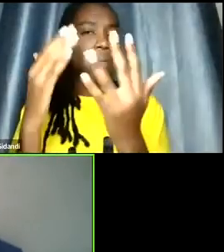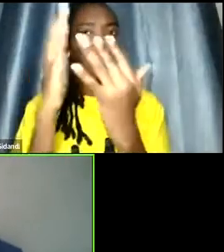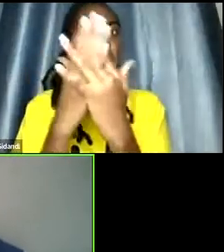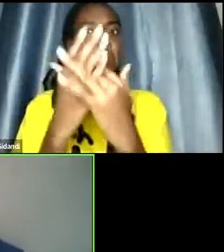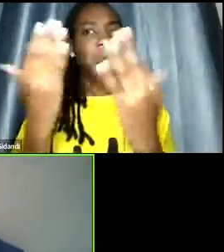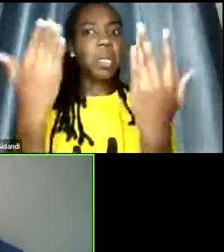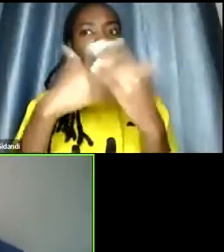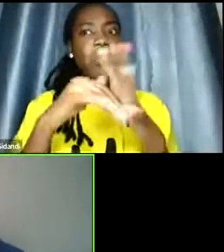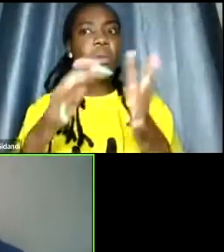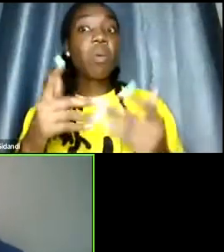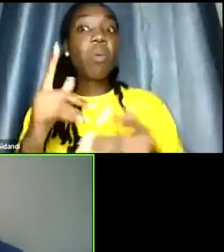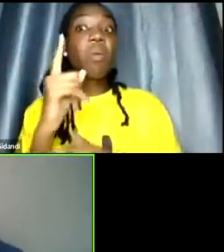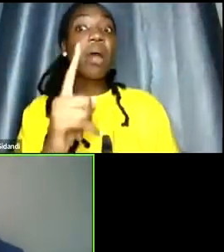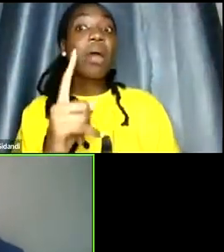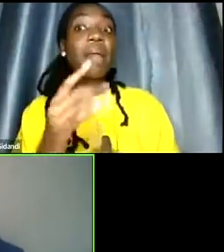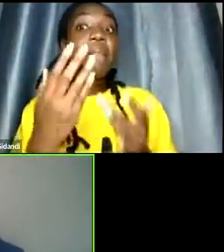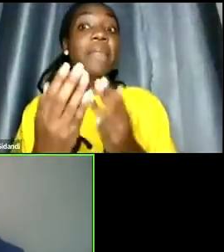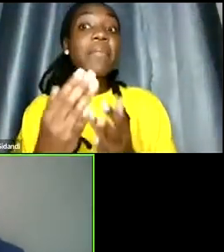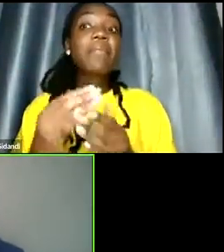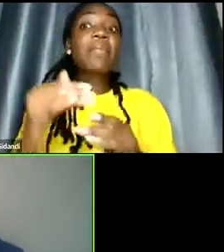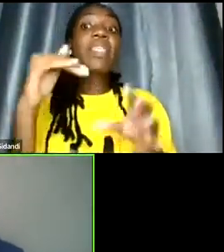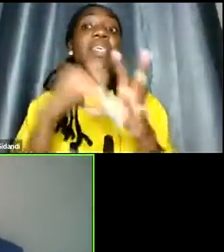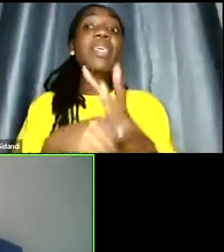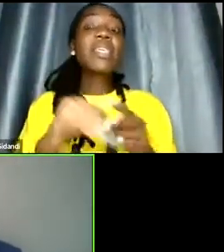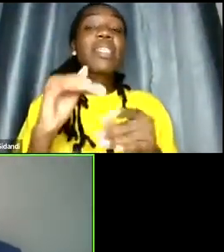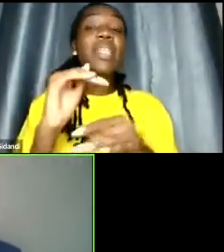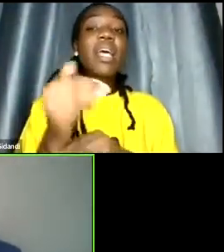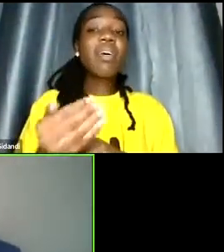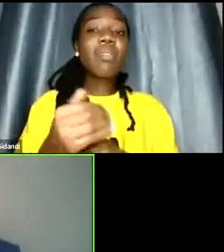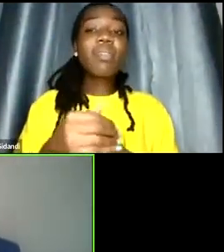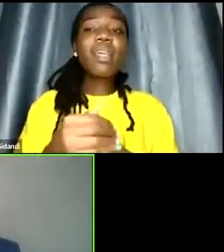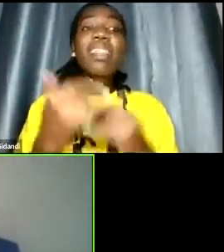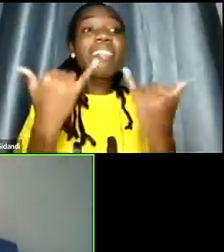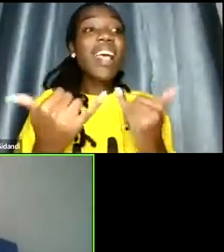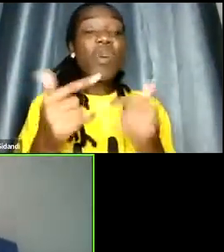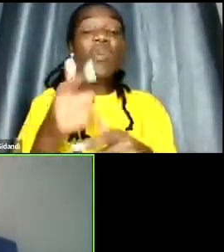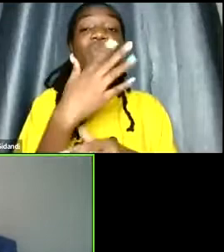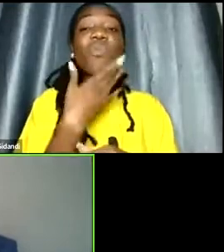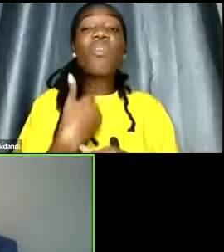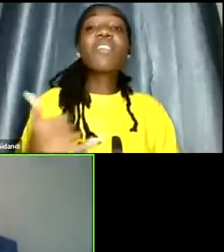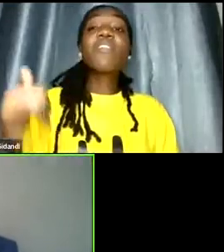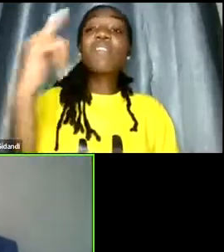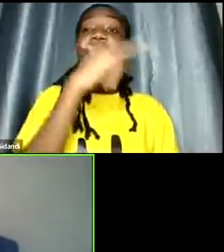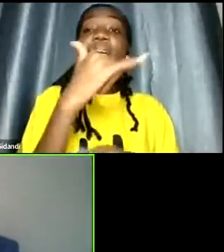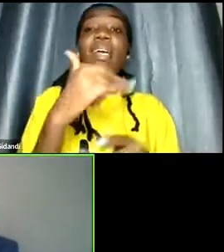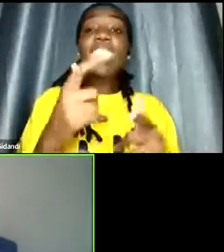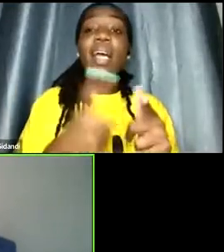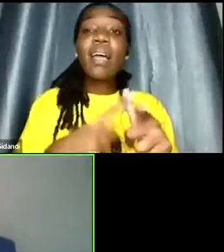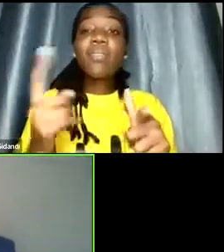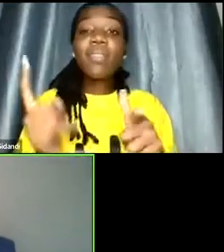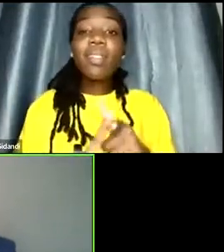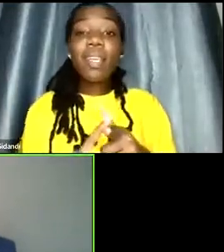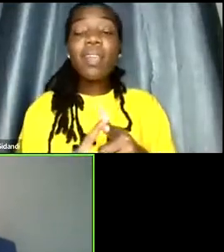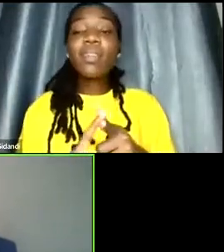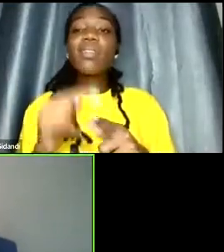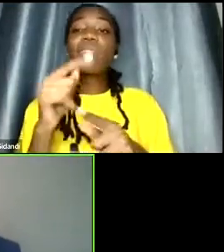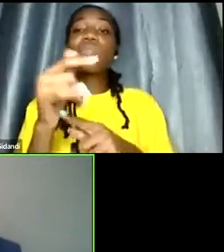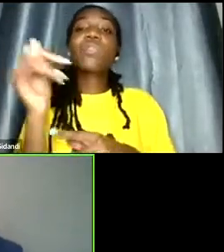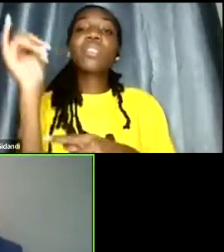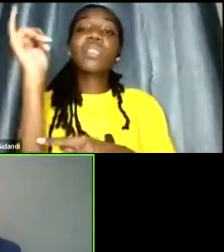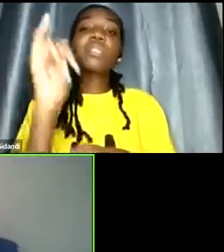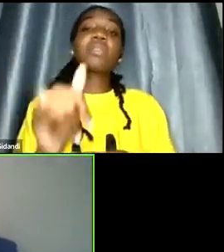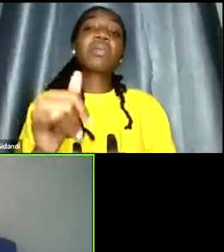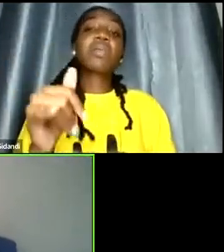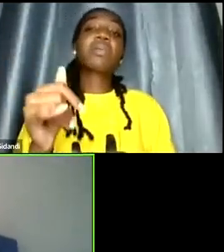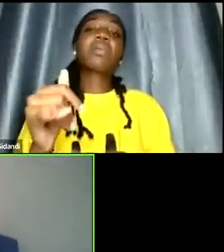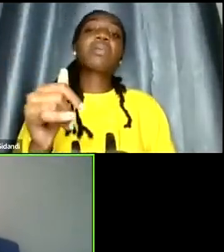in Nairobi City, CBD, looking for things to shop and buy. No. By this time, your bags are packed, or still in Kampala looking for things to